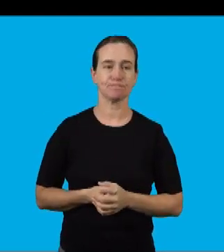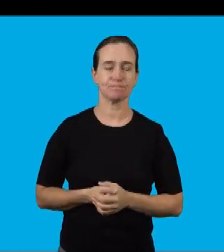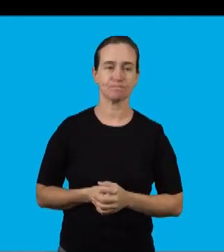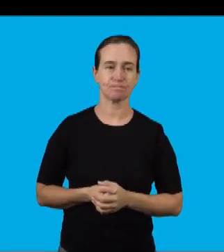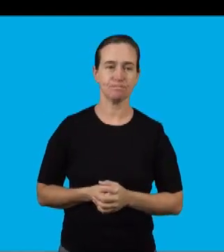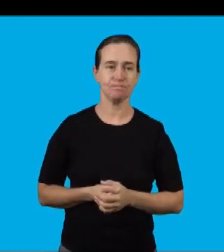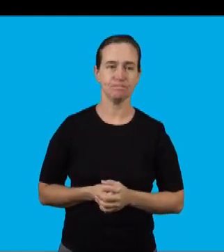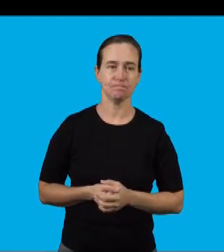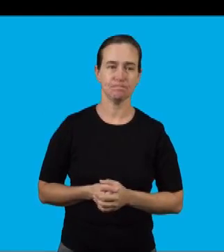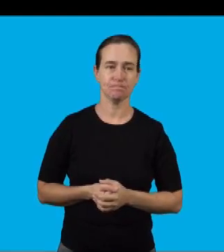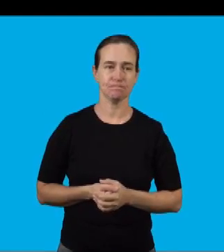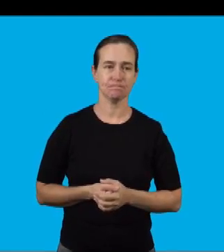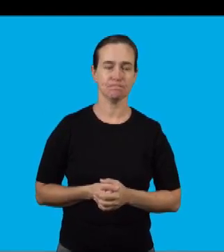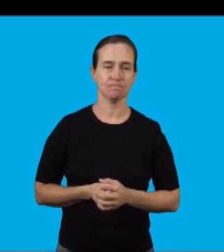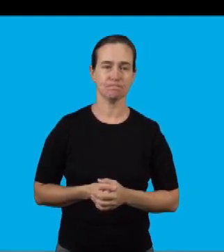there,